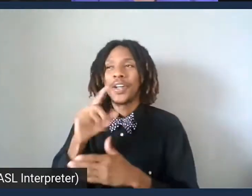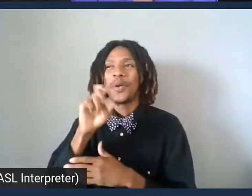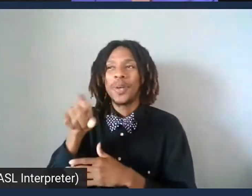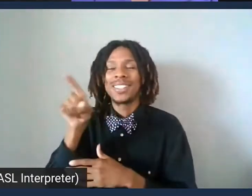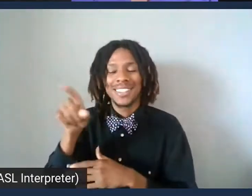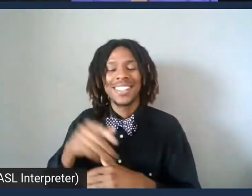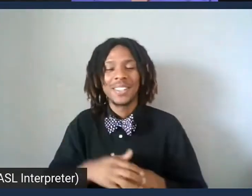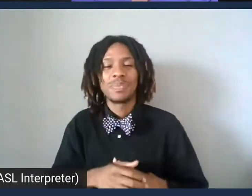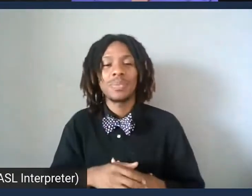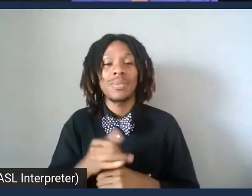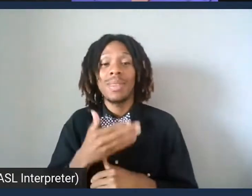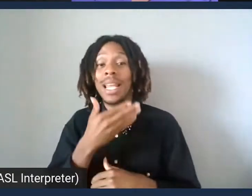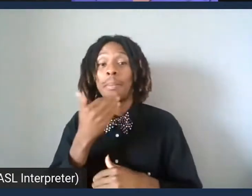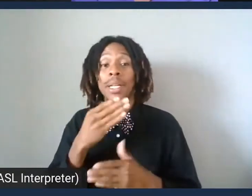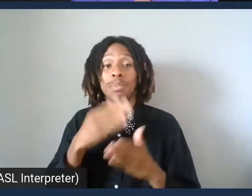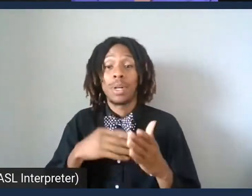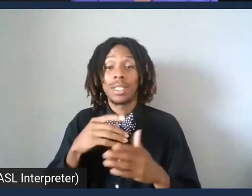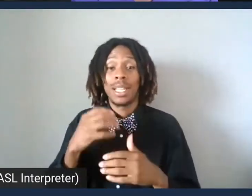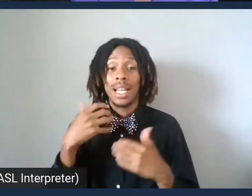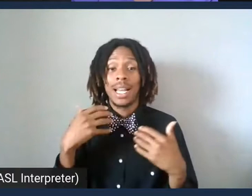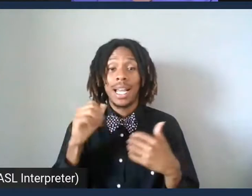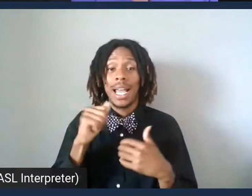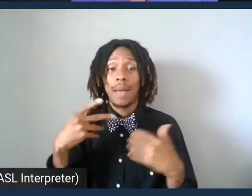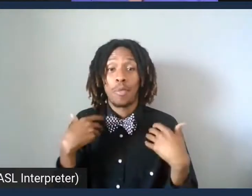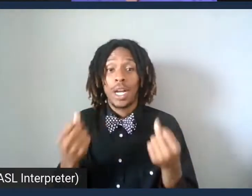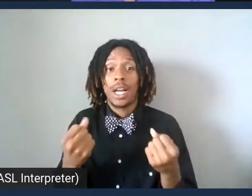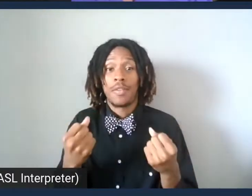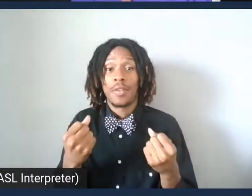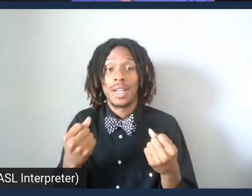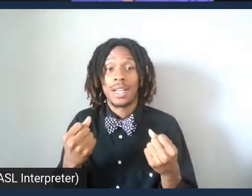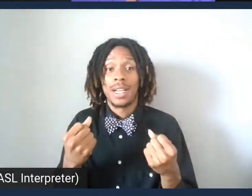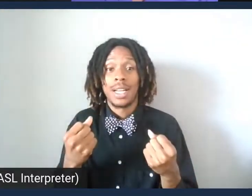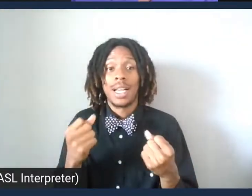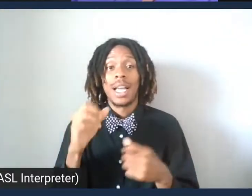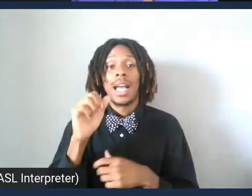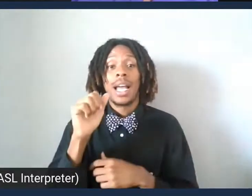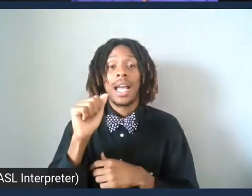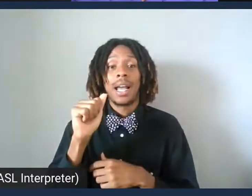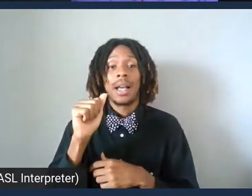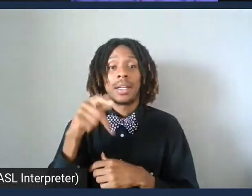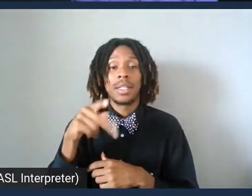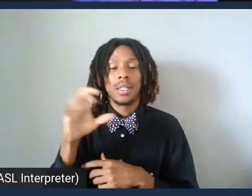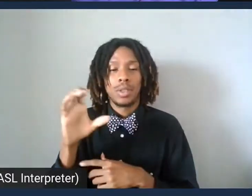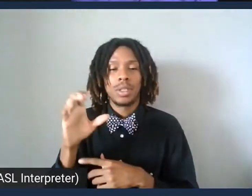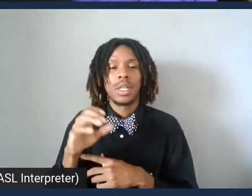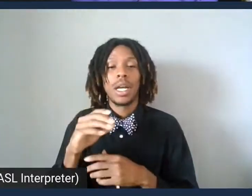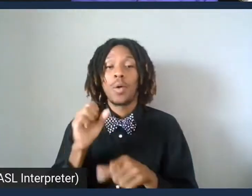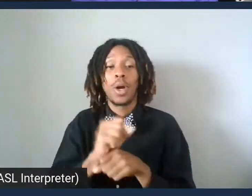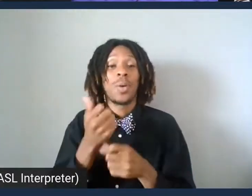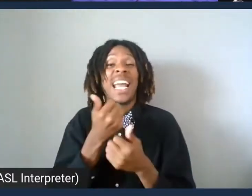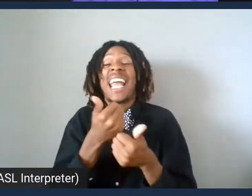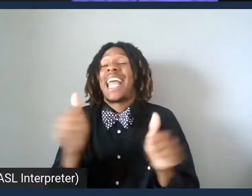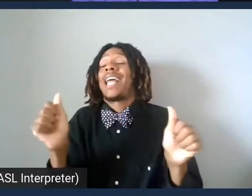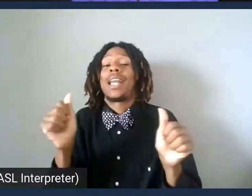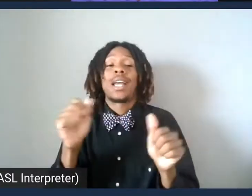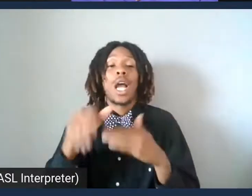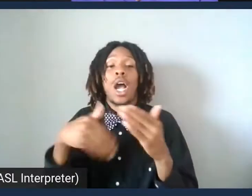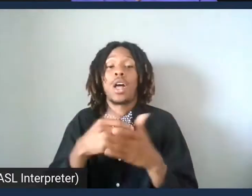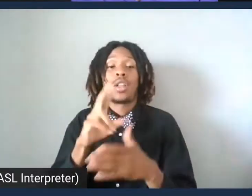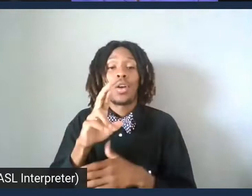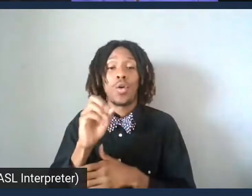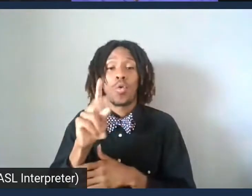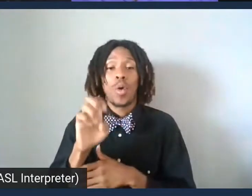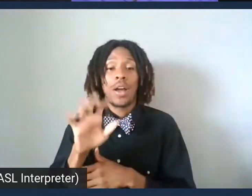And the best part about Application Recovery Controller is it works with any and all of your Route